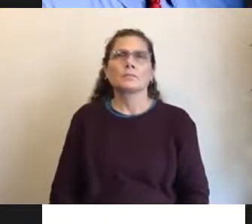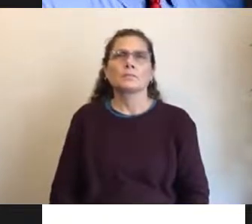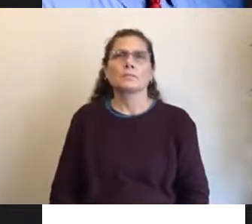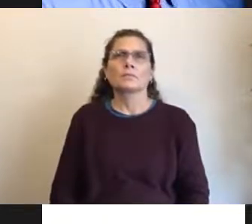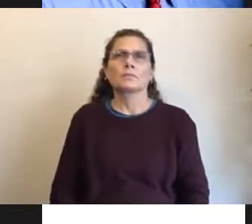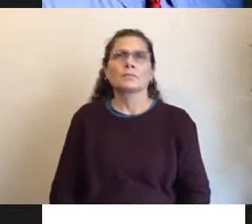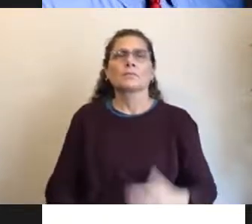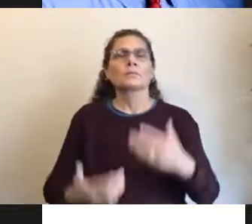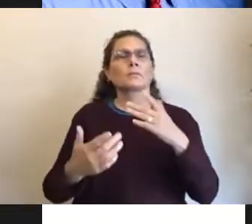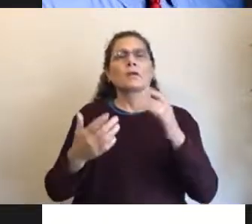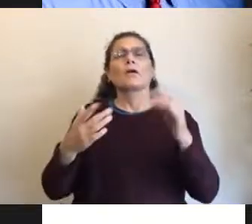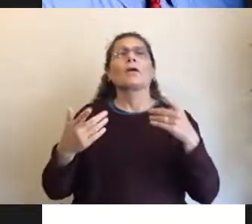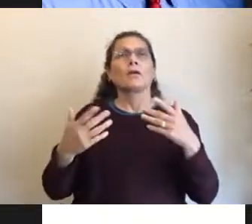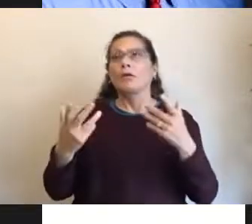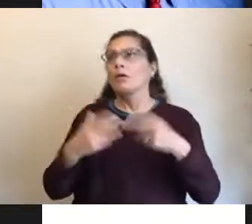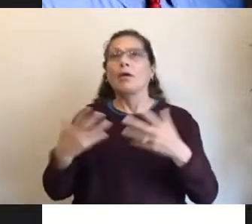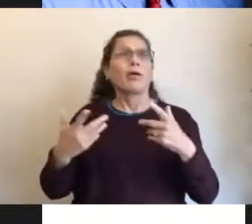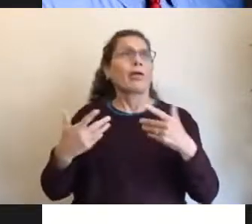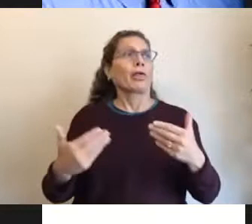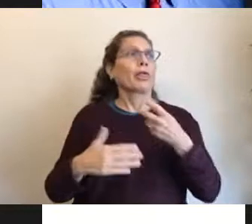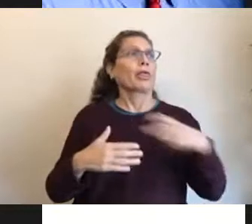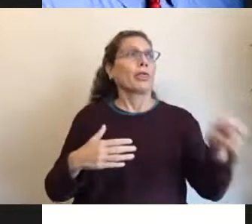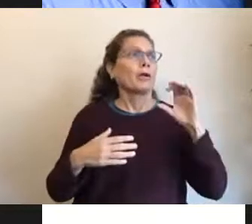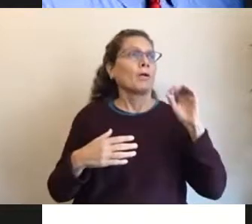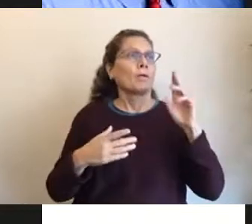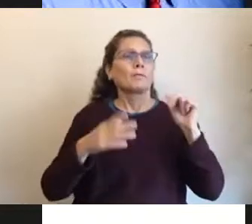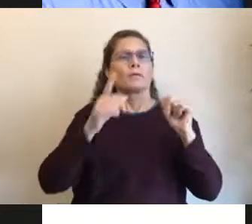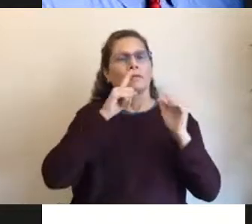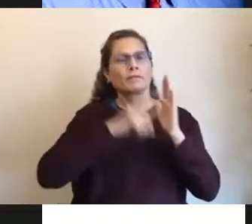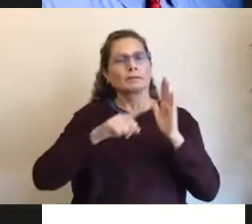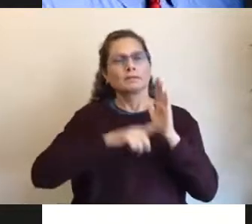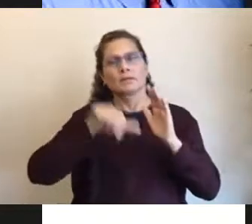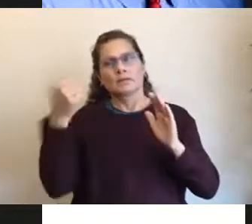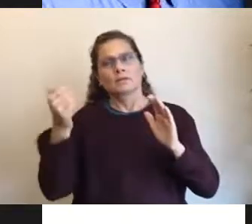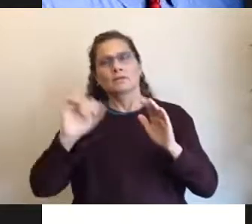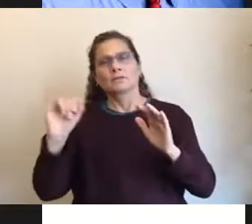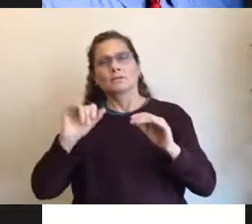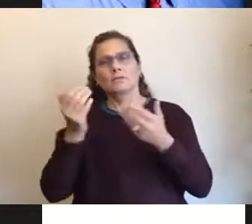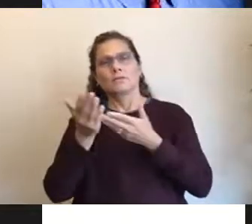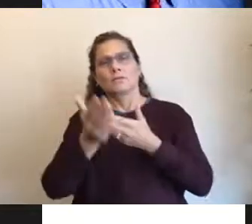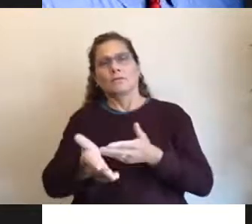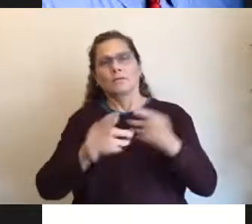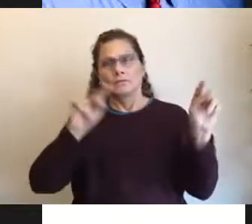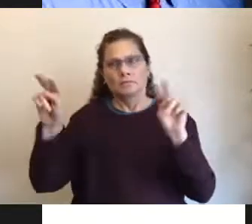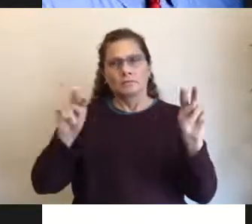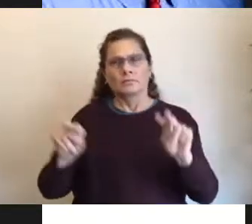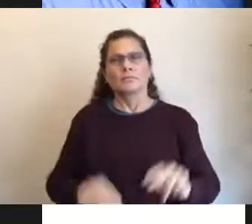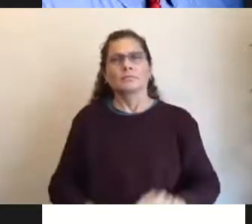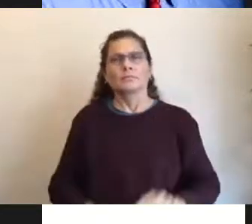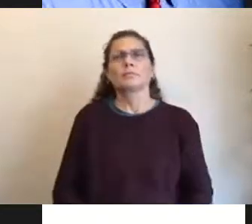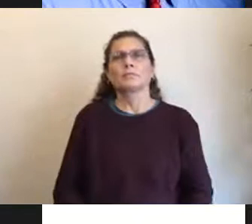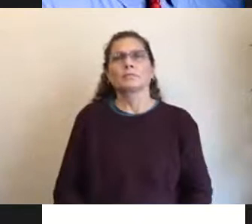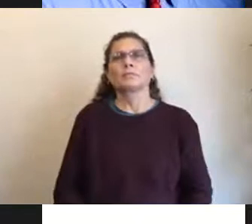to talk a little bit about what people need to know how to enroll in the ACA or